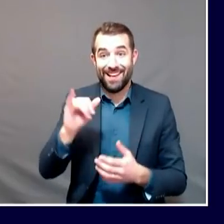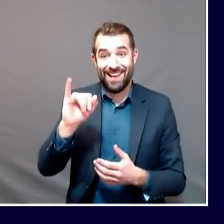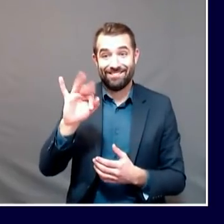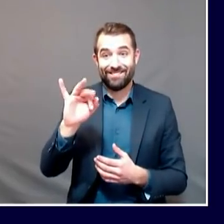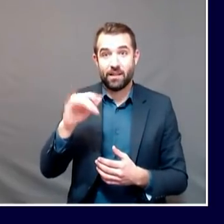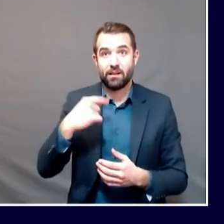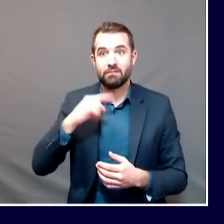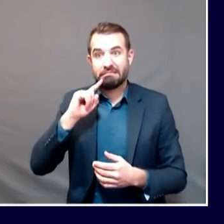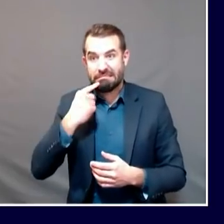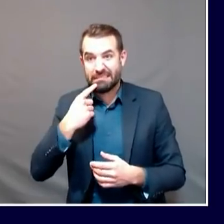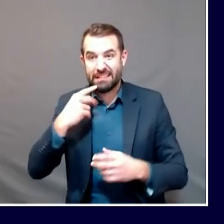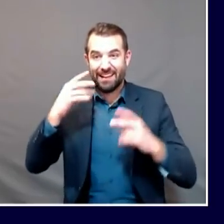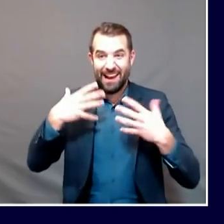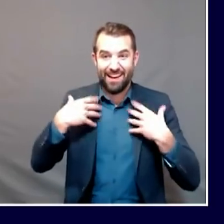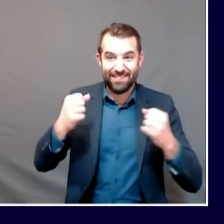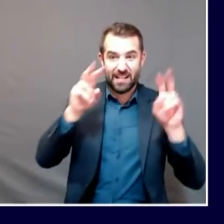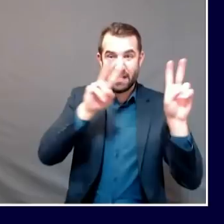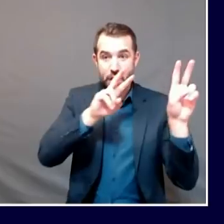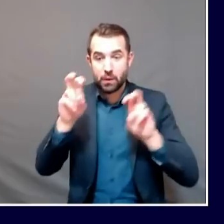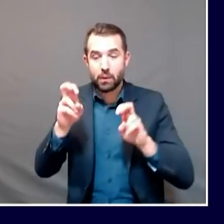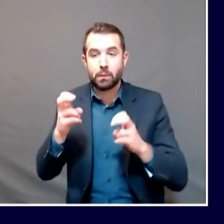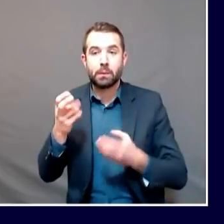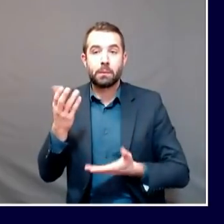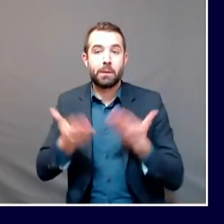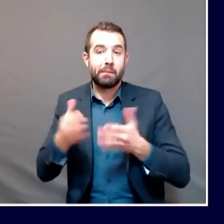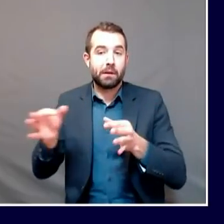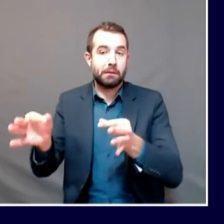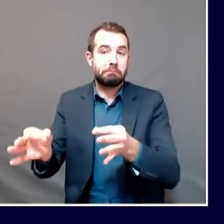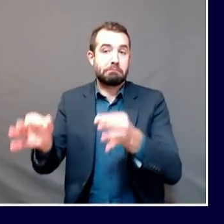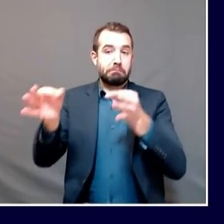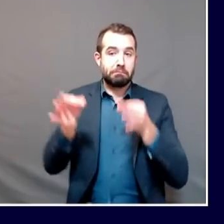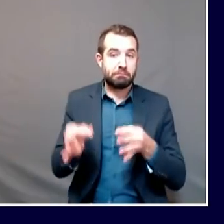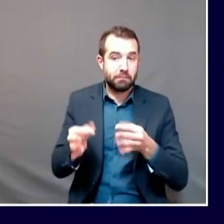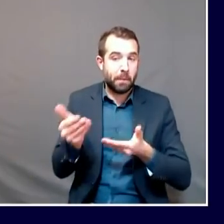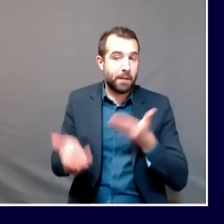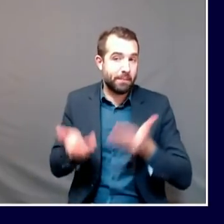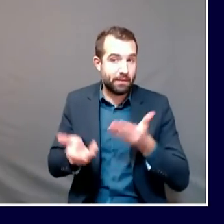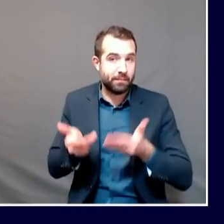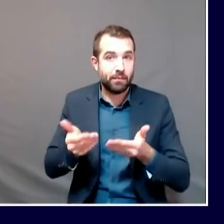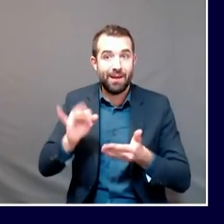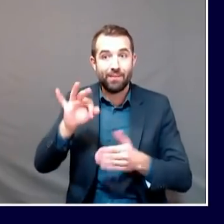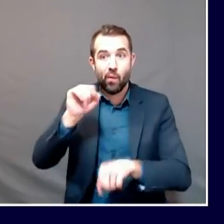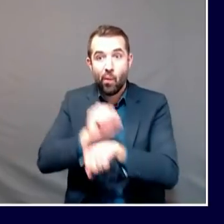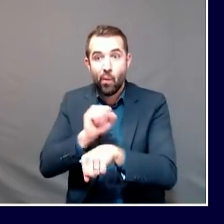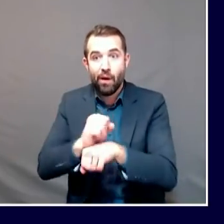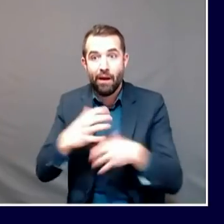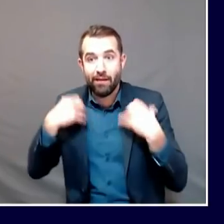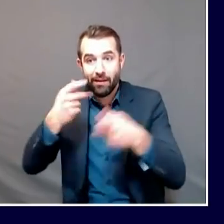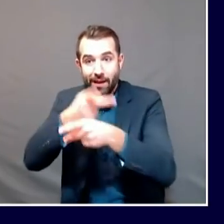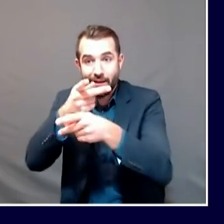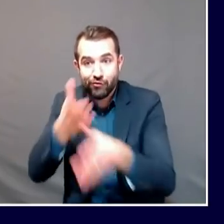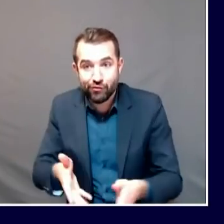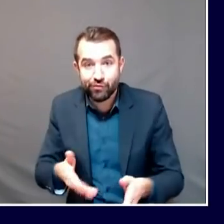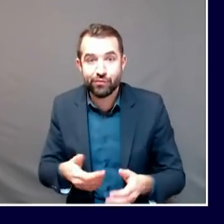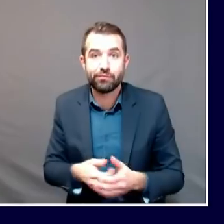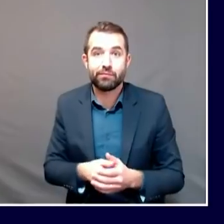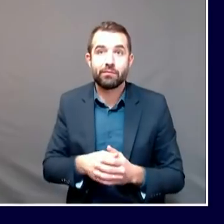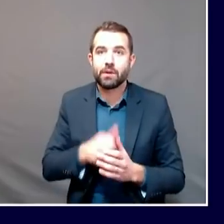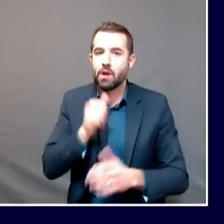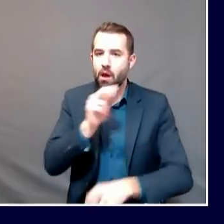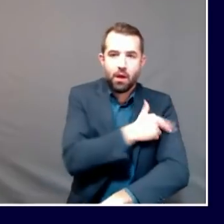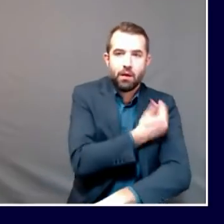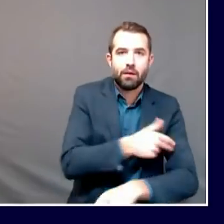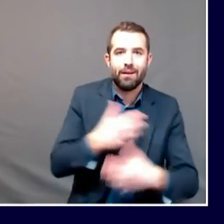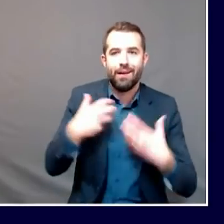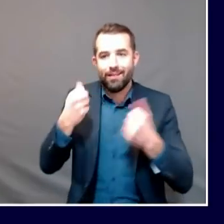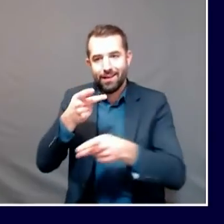in a healthcare setting. So what I would ask everyone right now to do is the best thing you can do right now is to